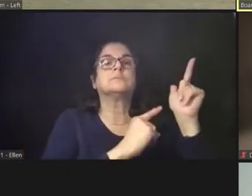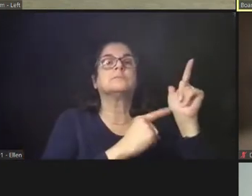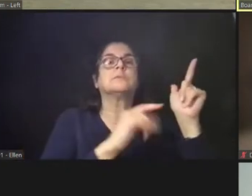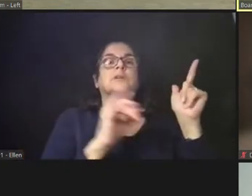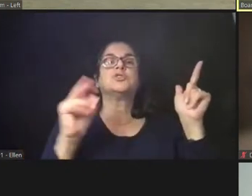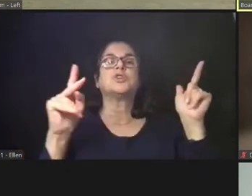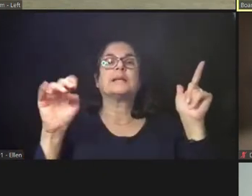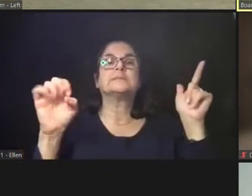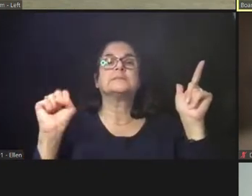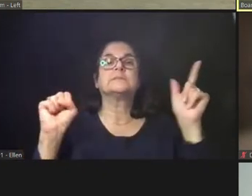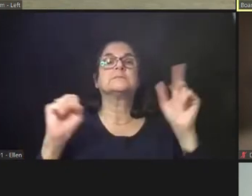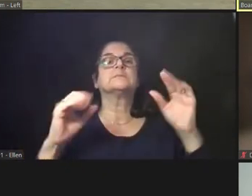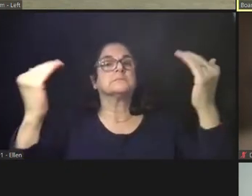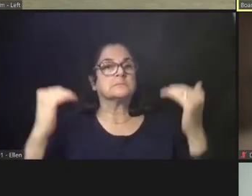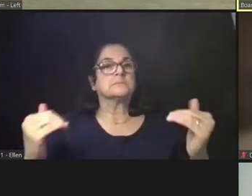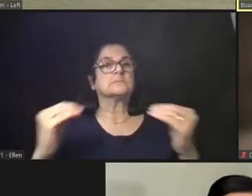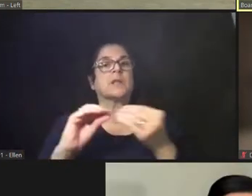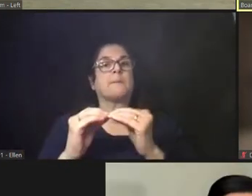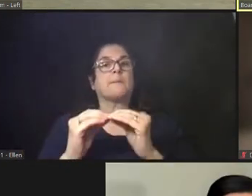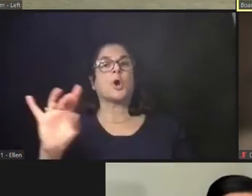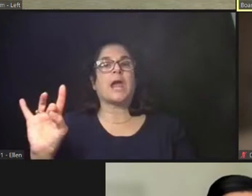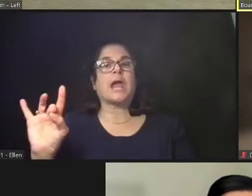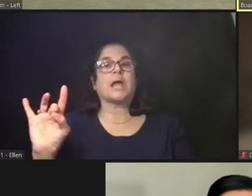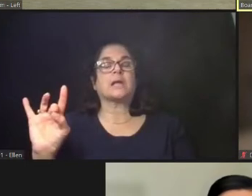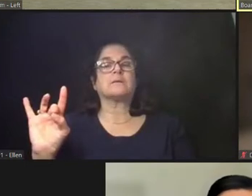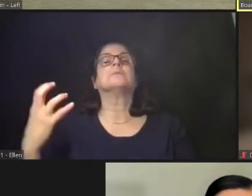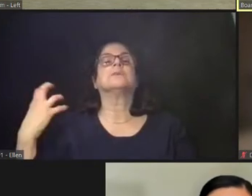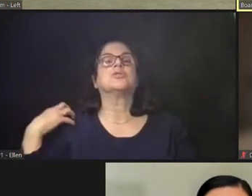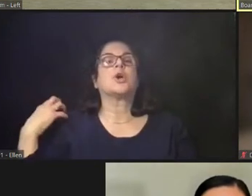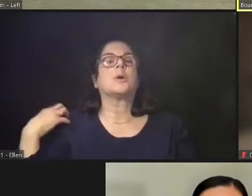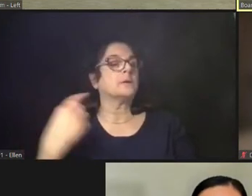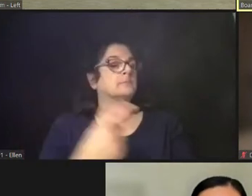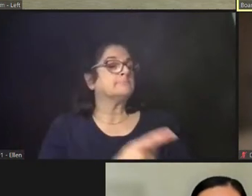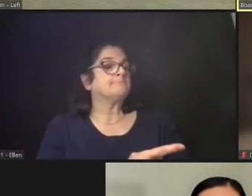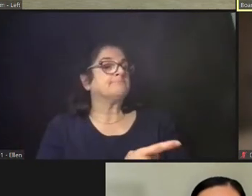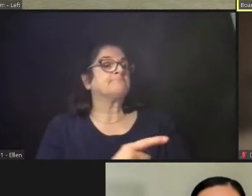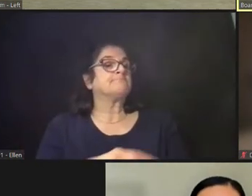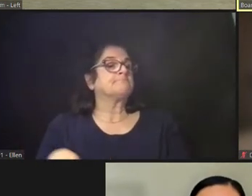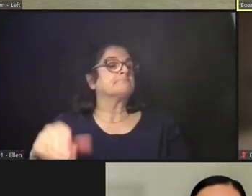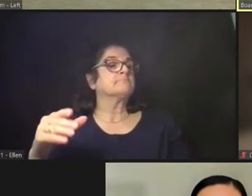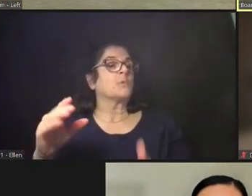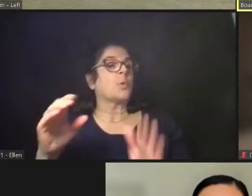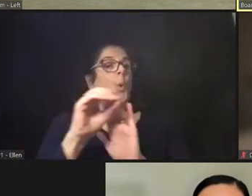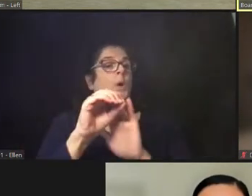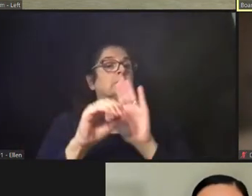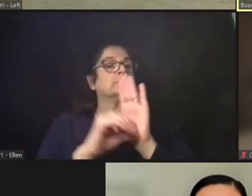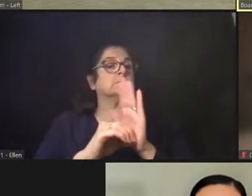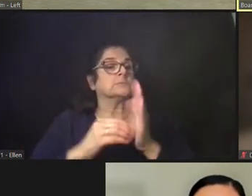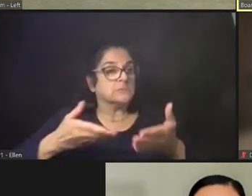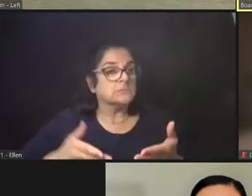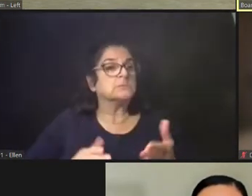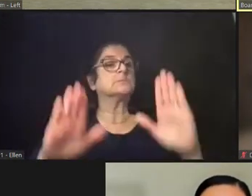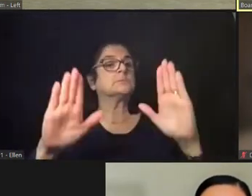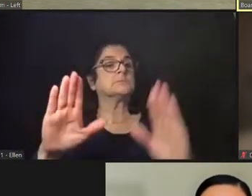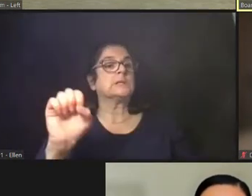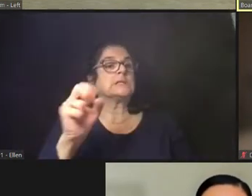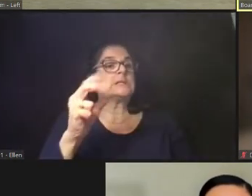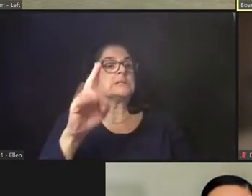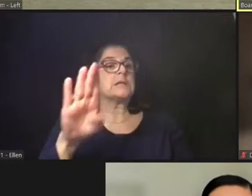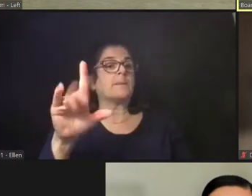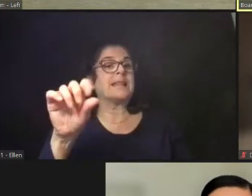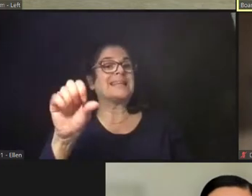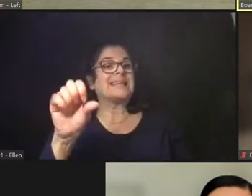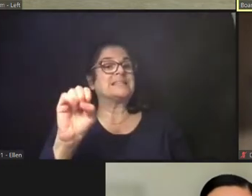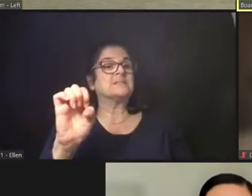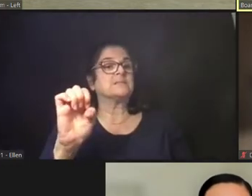eight, sir. Our next order of business is an ordinance authorizing a sublease to